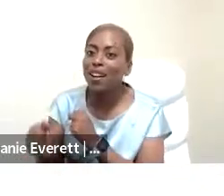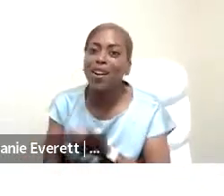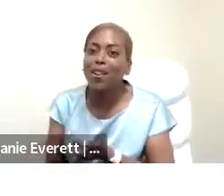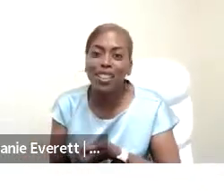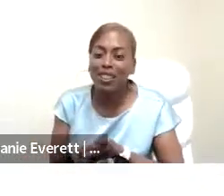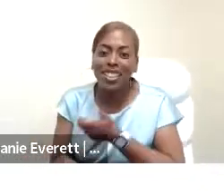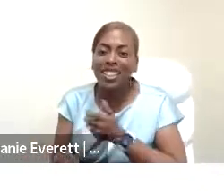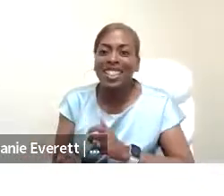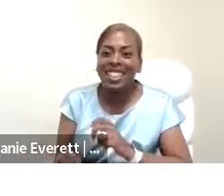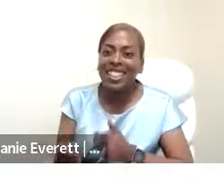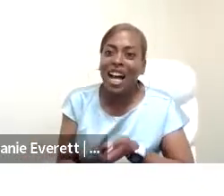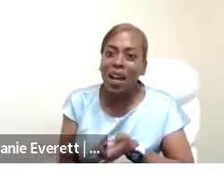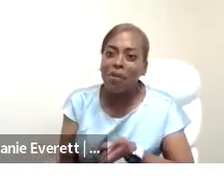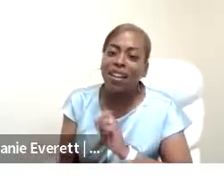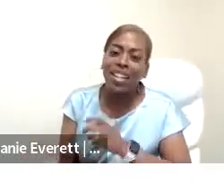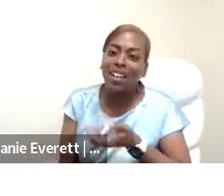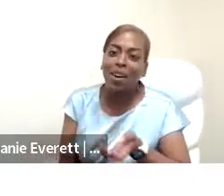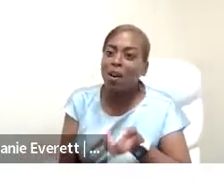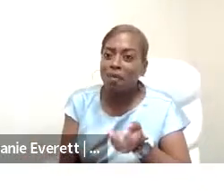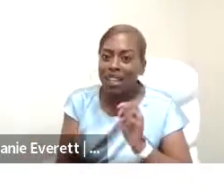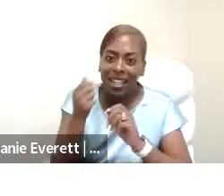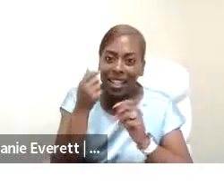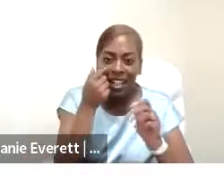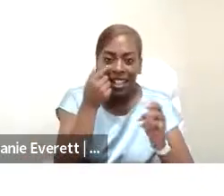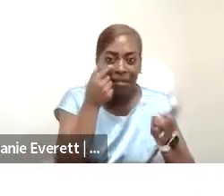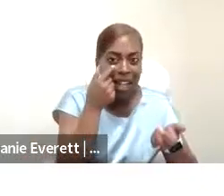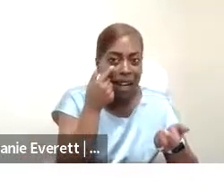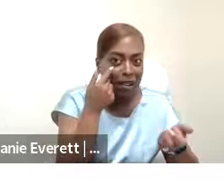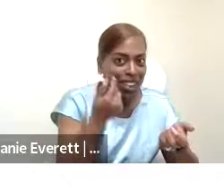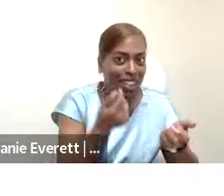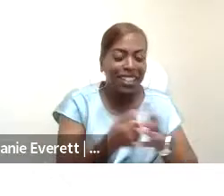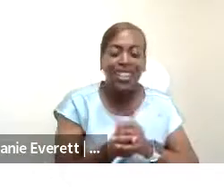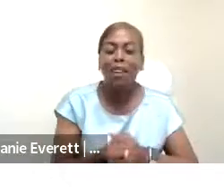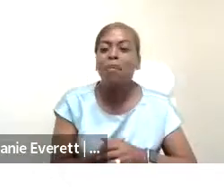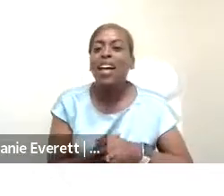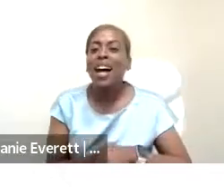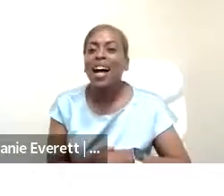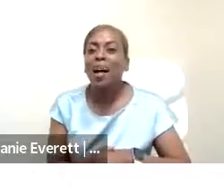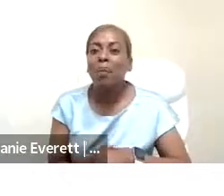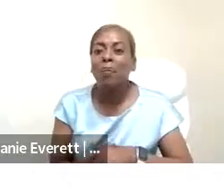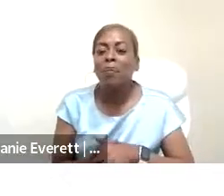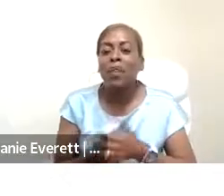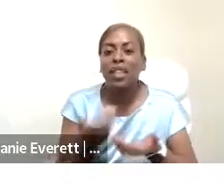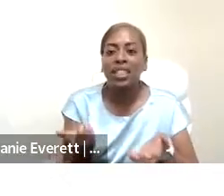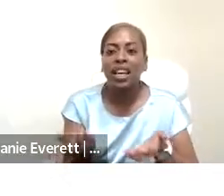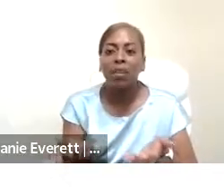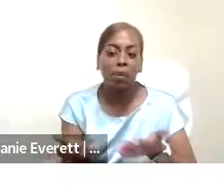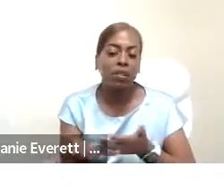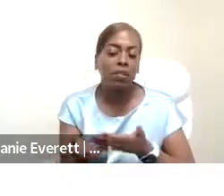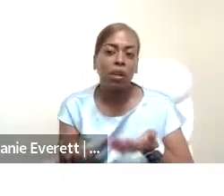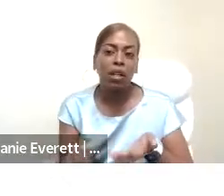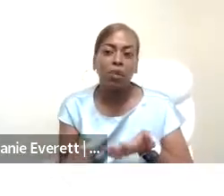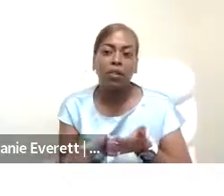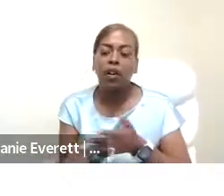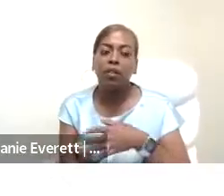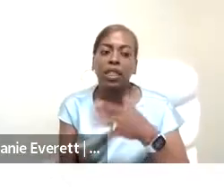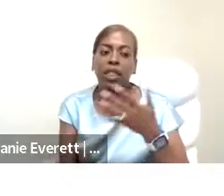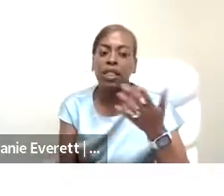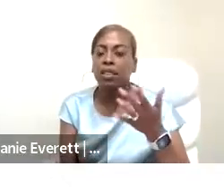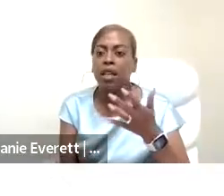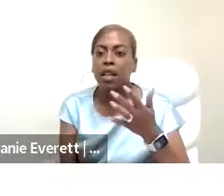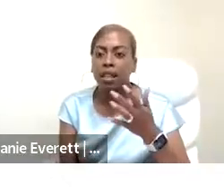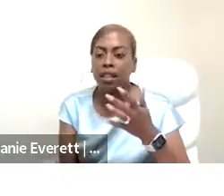I'm gung-ho to do this anytime. He can call me and I can spend hours talking to him. It's other members, they want to be